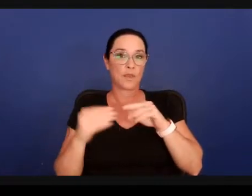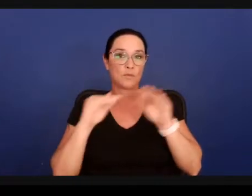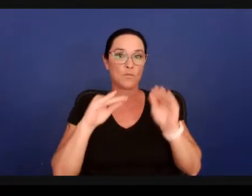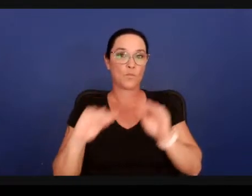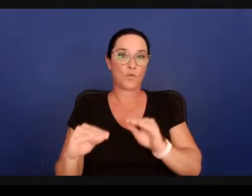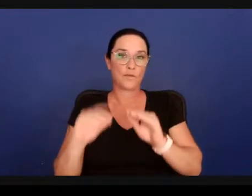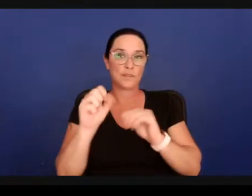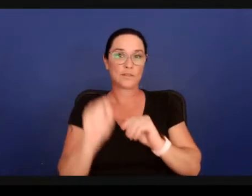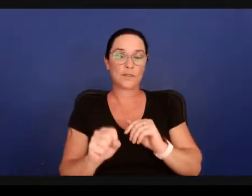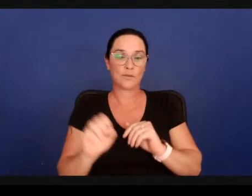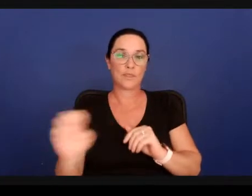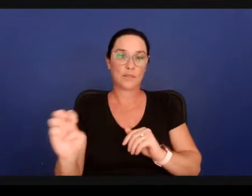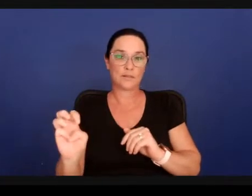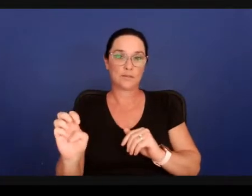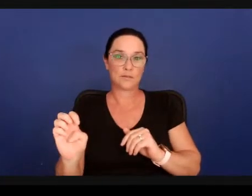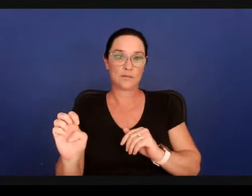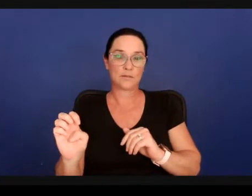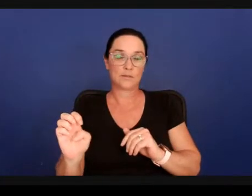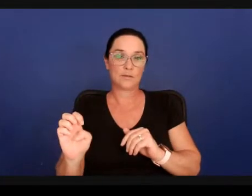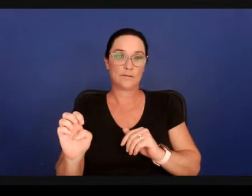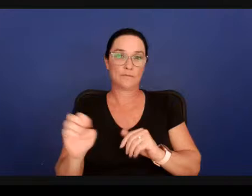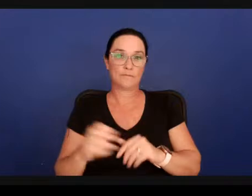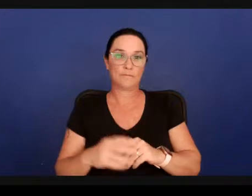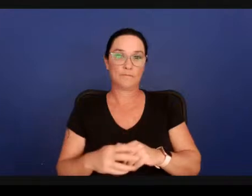the east. That's